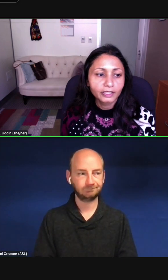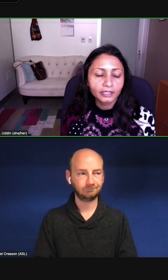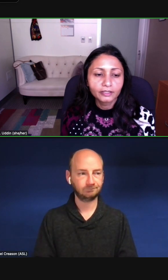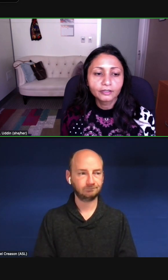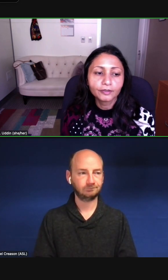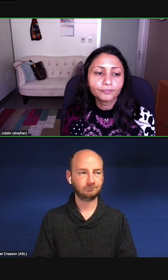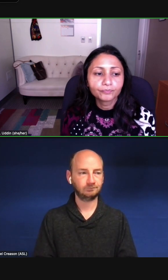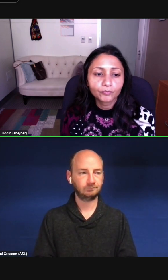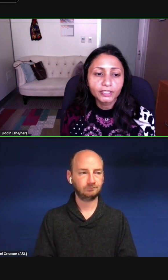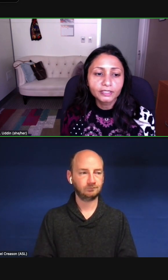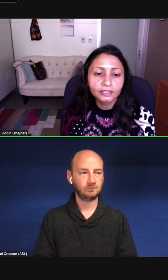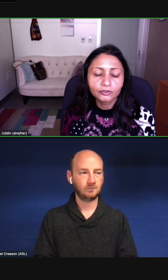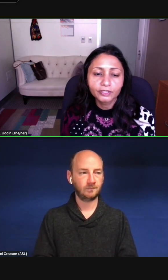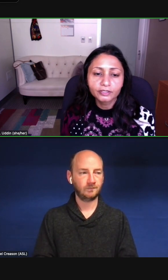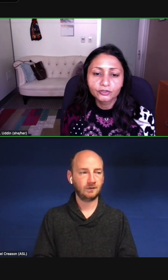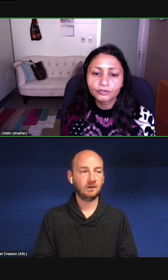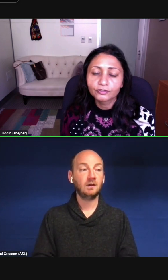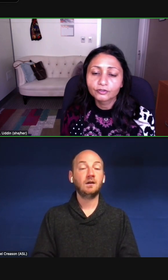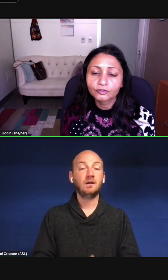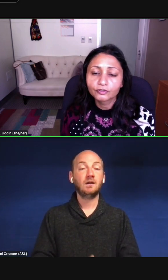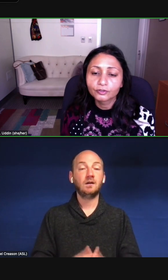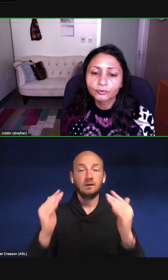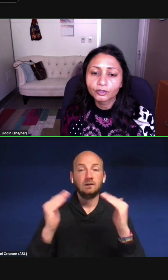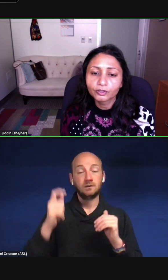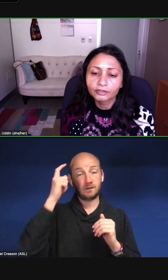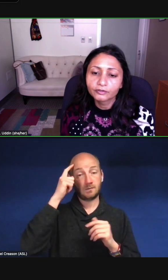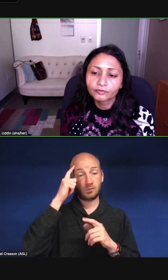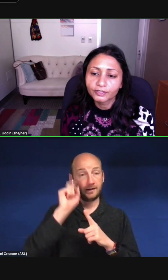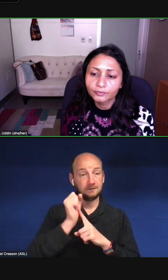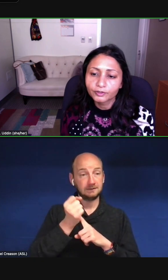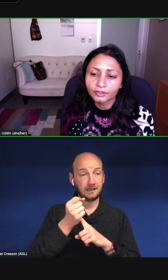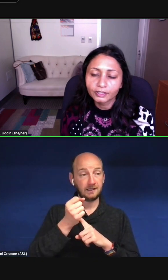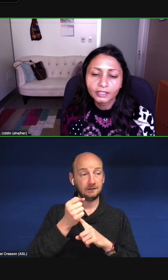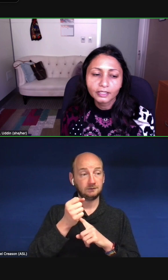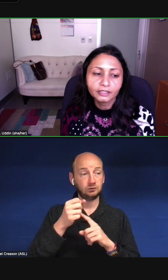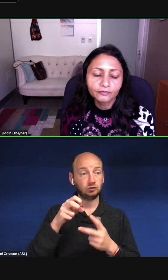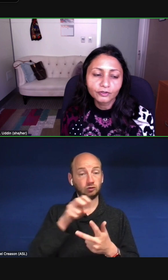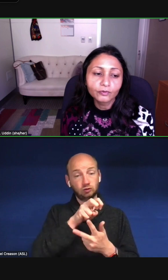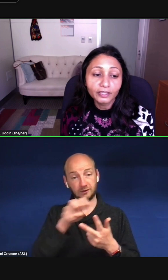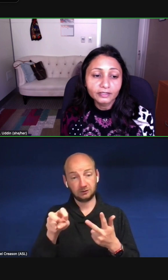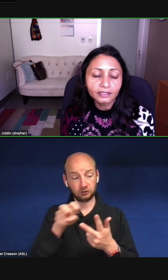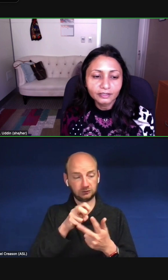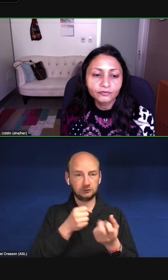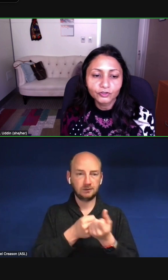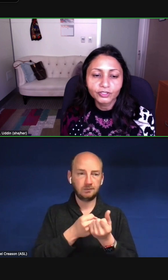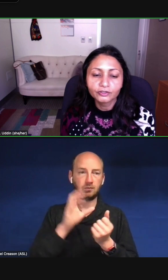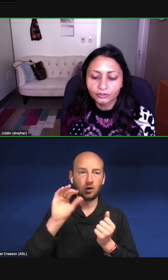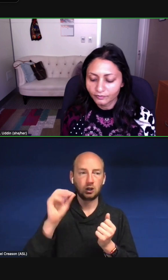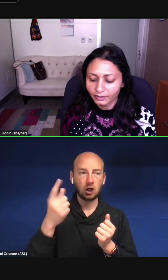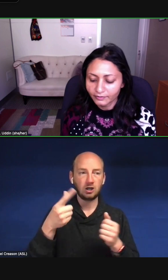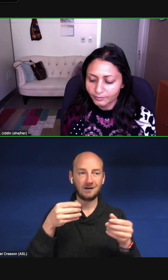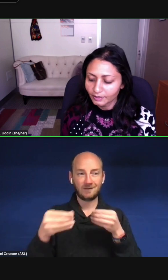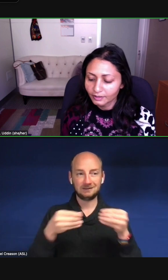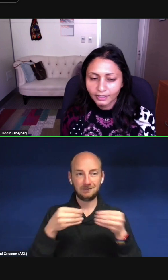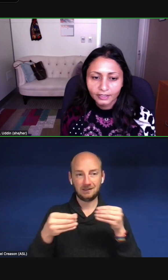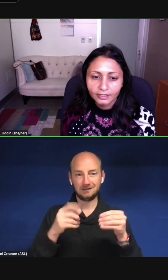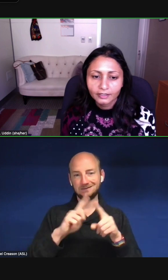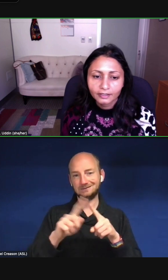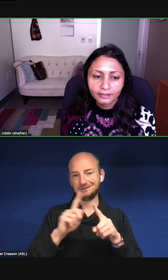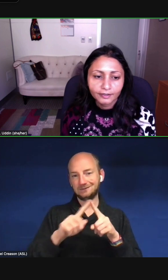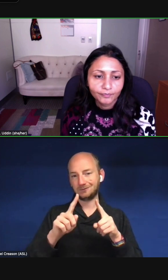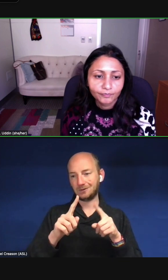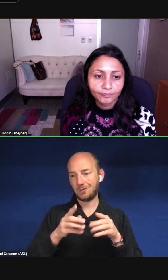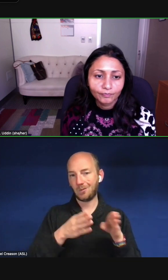Oops. And the brain state transitions support cognitive flexibility in different ways at different stages of the lifespan.